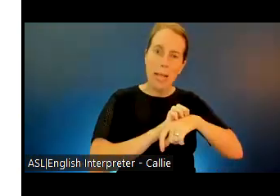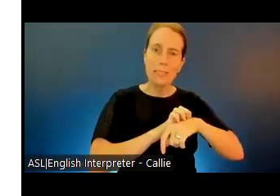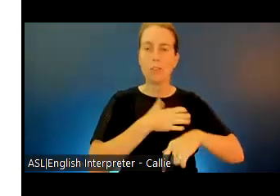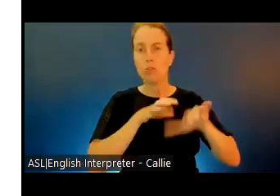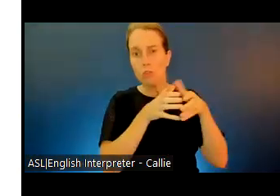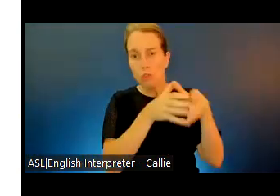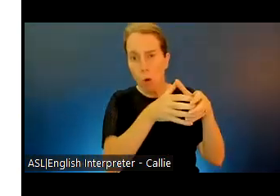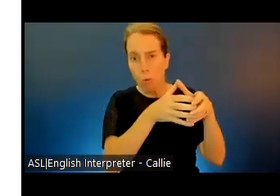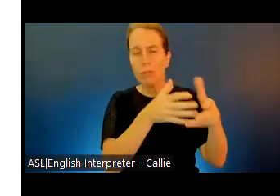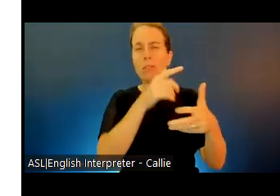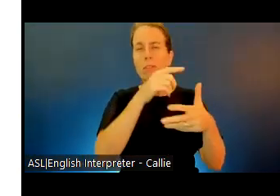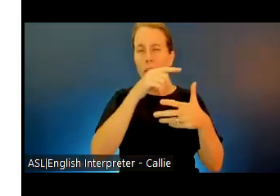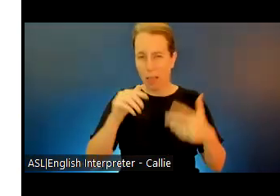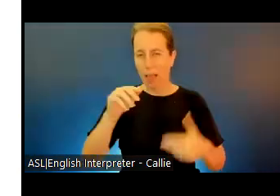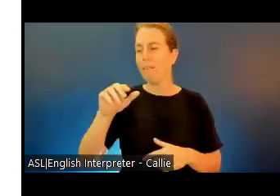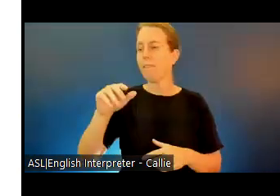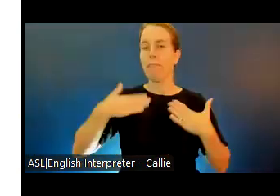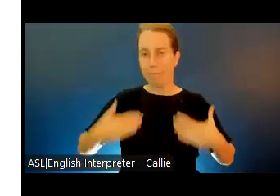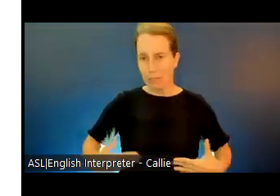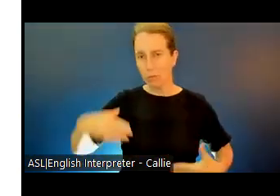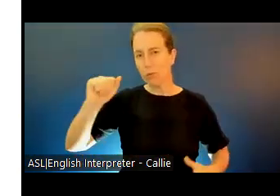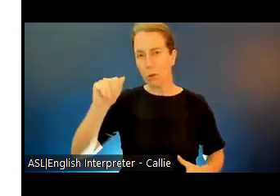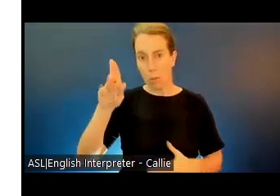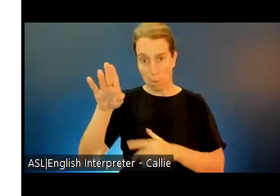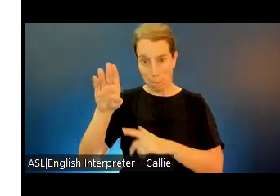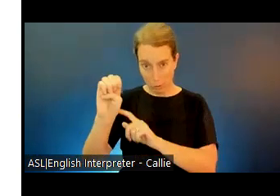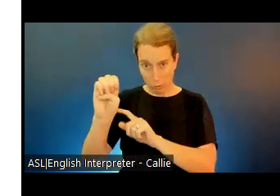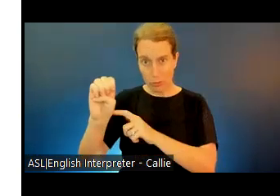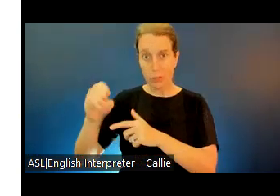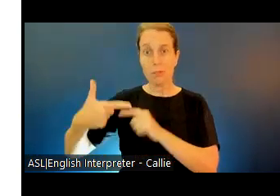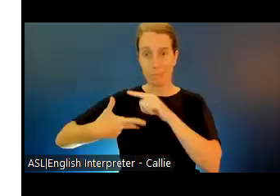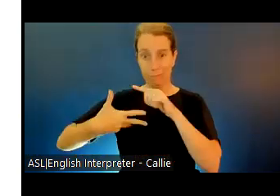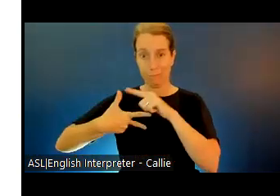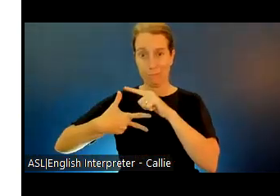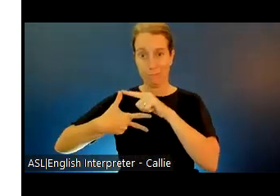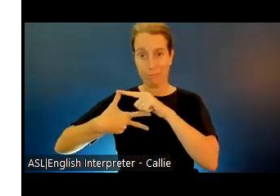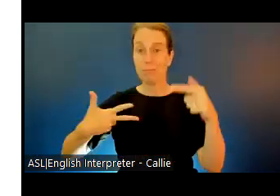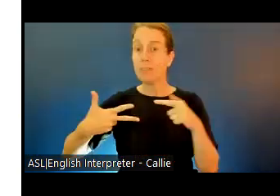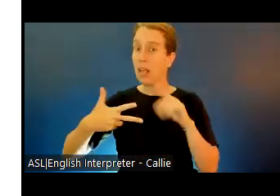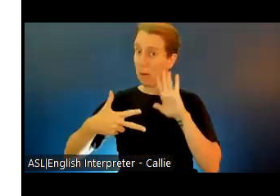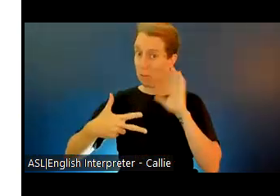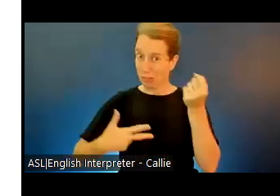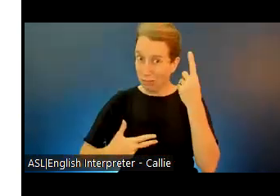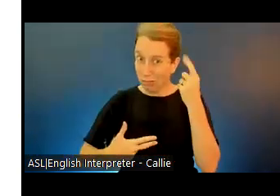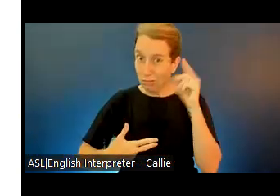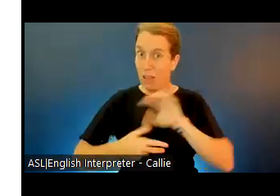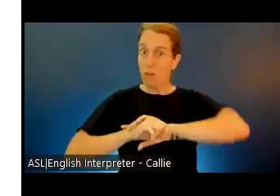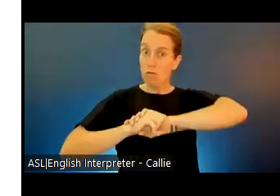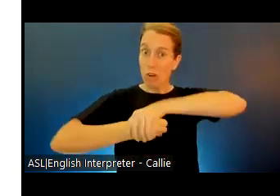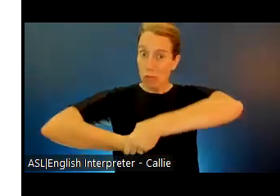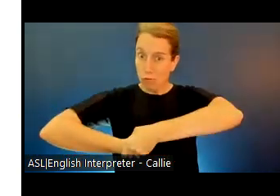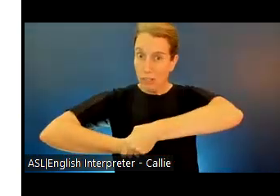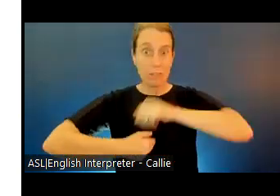of incidents, but also keep in mind that improper restraint of an individual can constitute